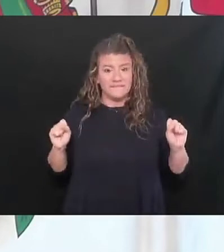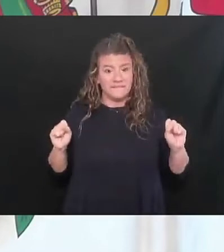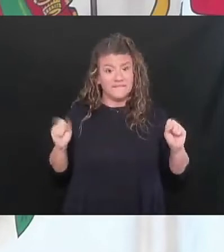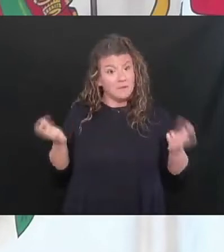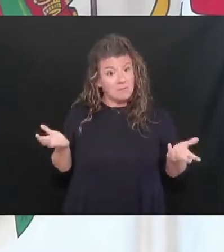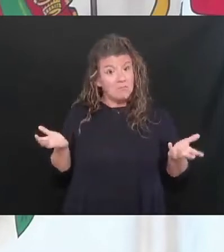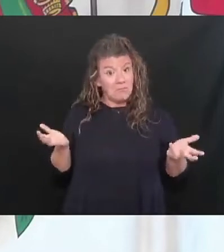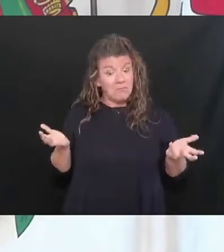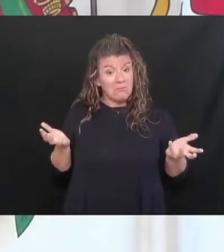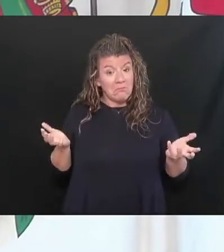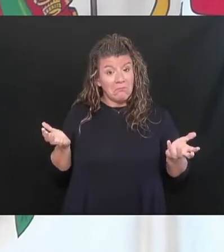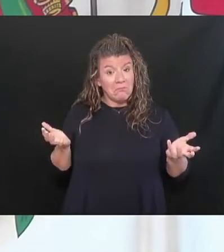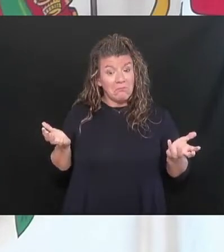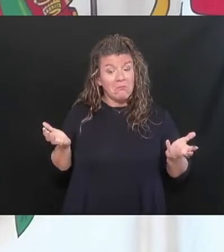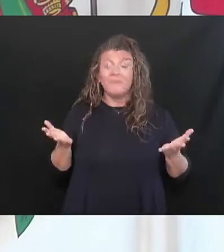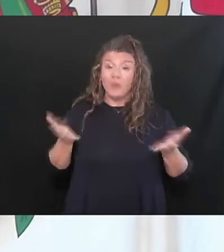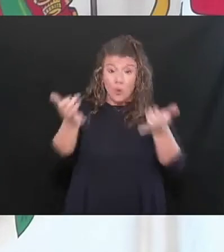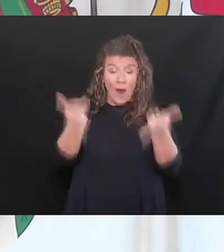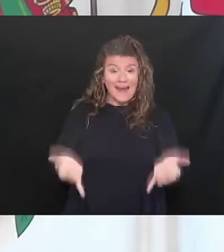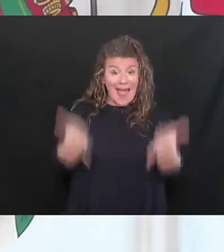know,